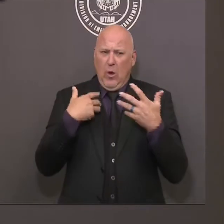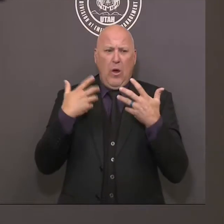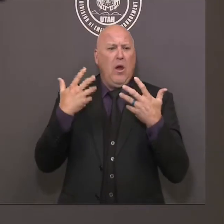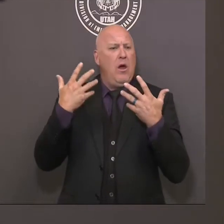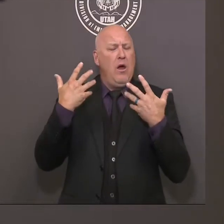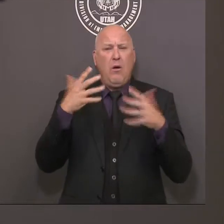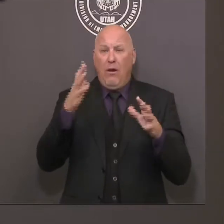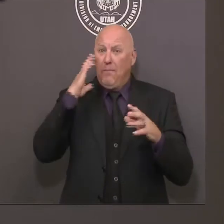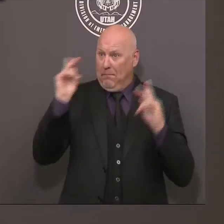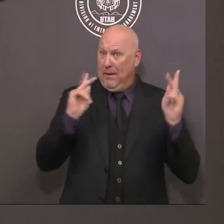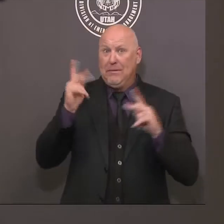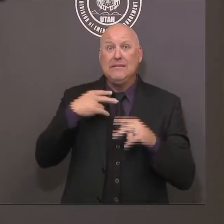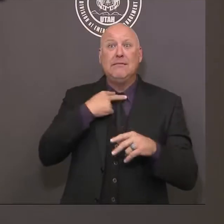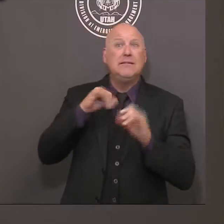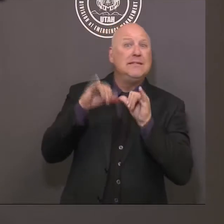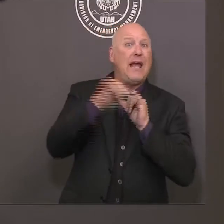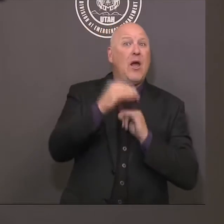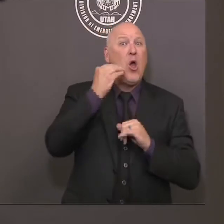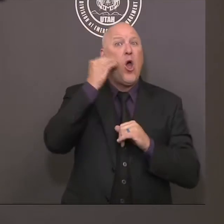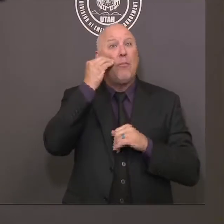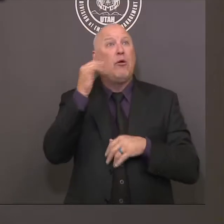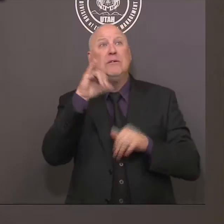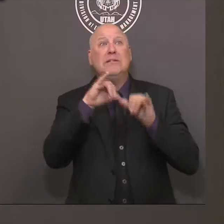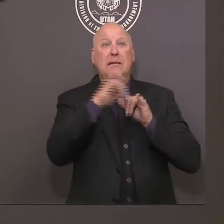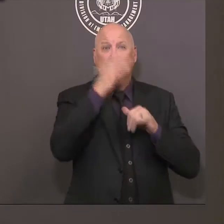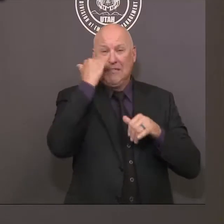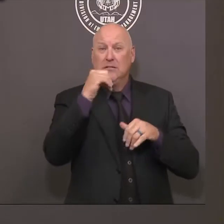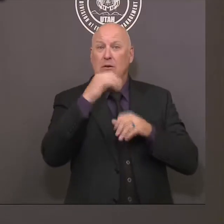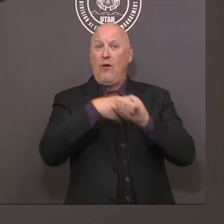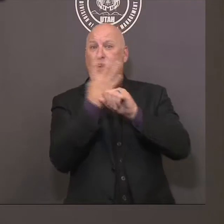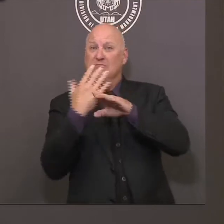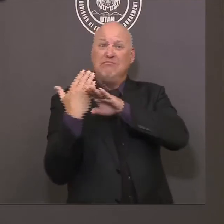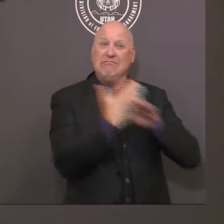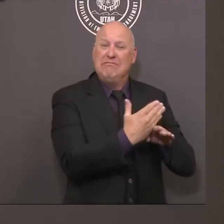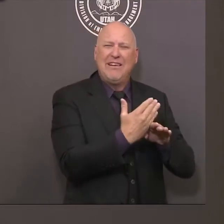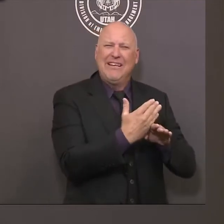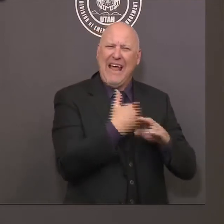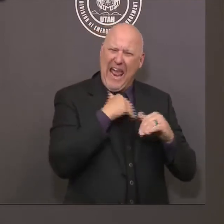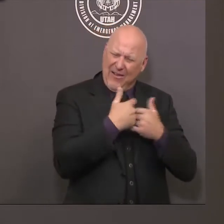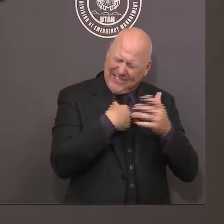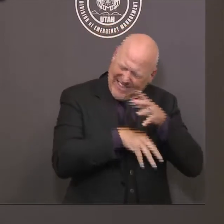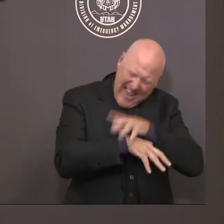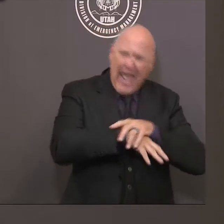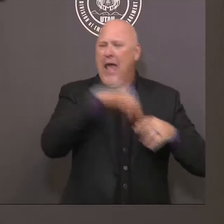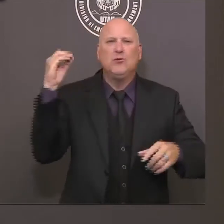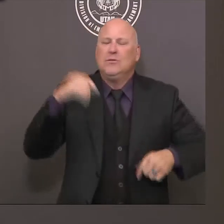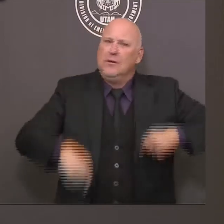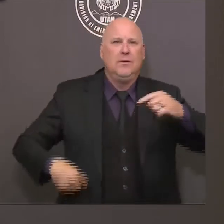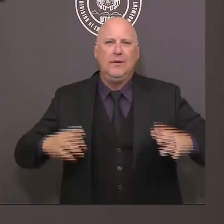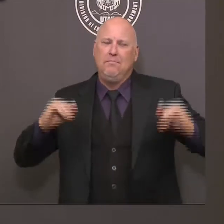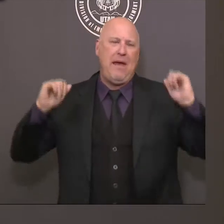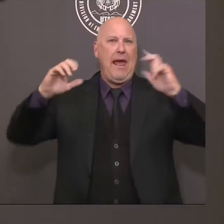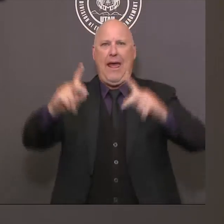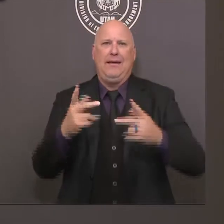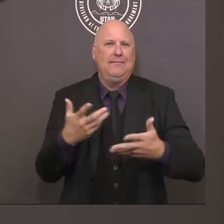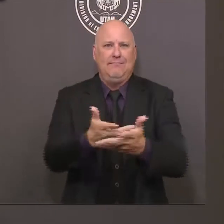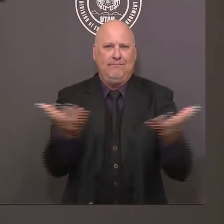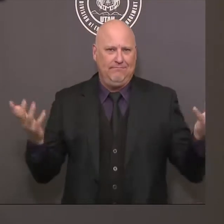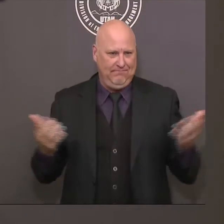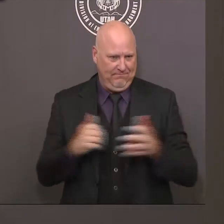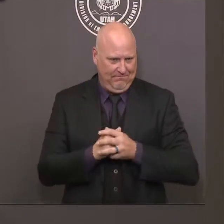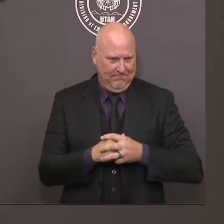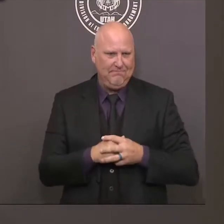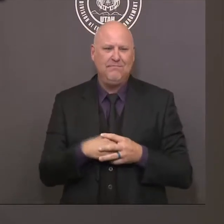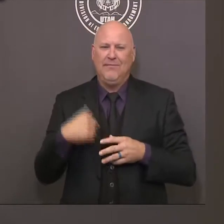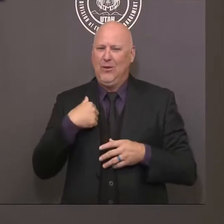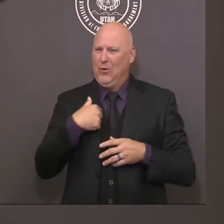health. We assembled some of the brightest and most diverse minds across the state to bring Utah's intrinsic talent